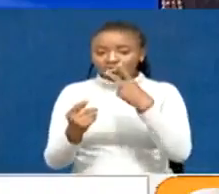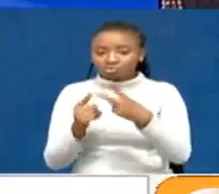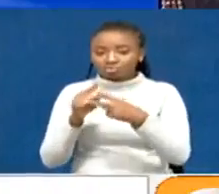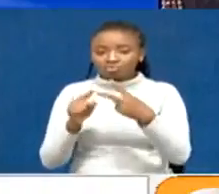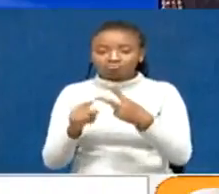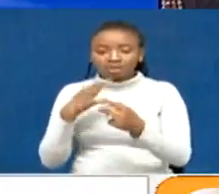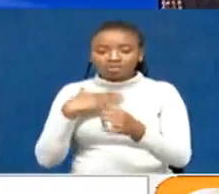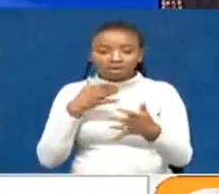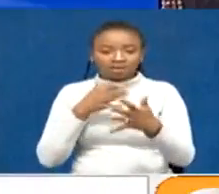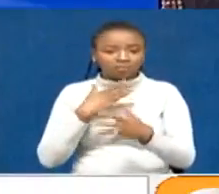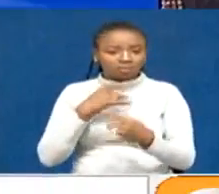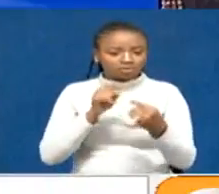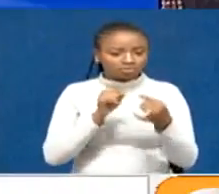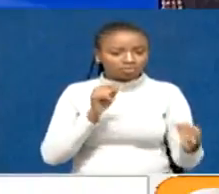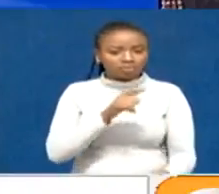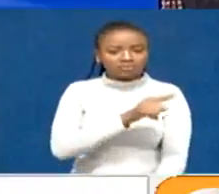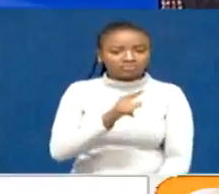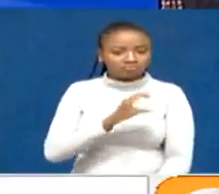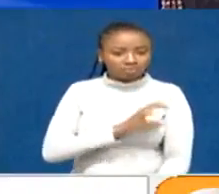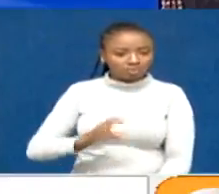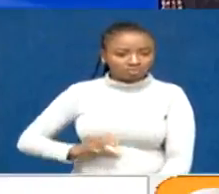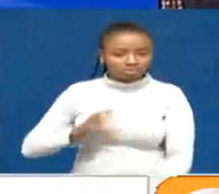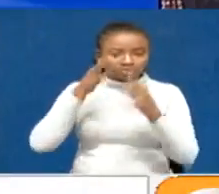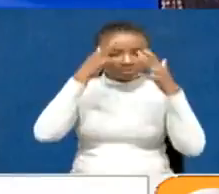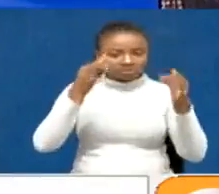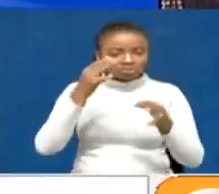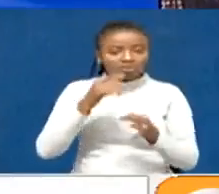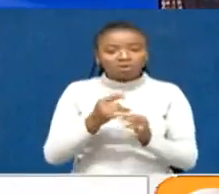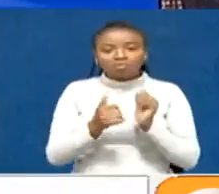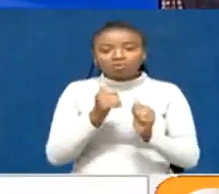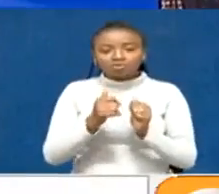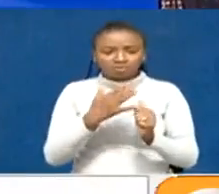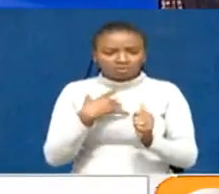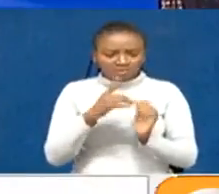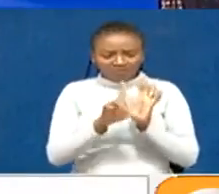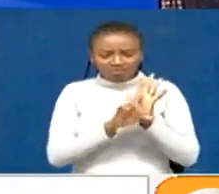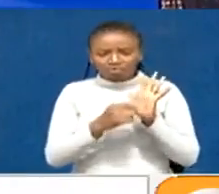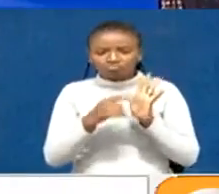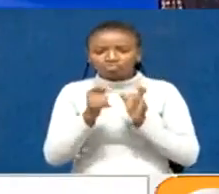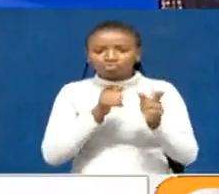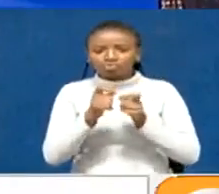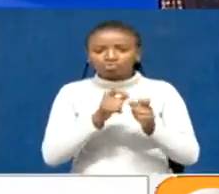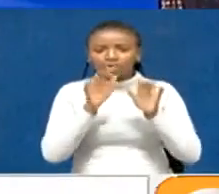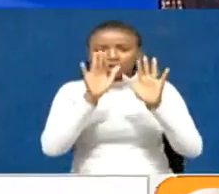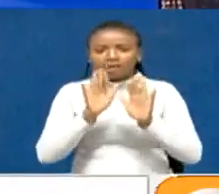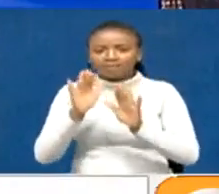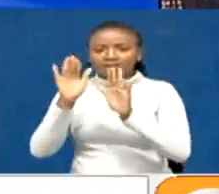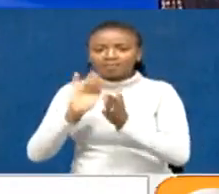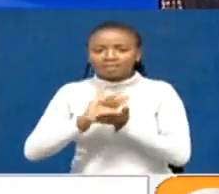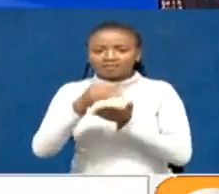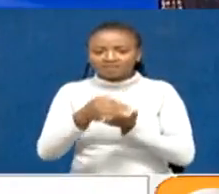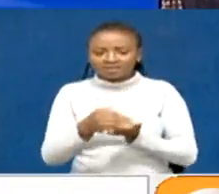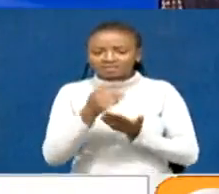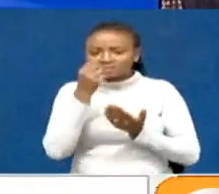commission jointly with others over failure to put in place campaign financing laws ahead of the next election.